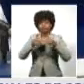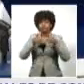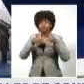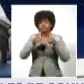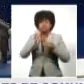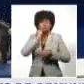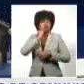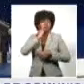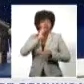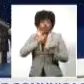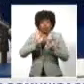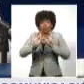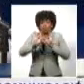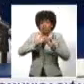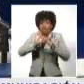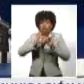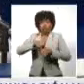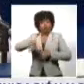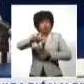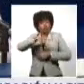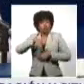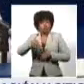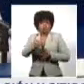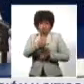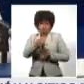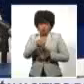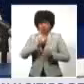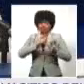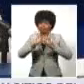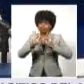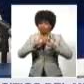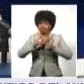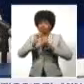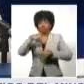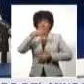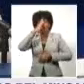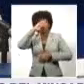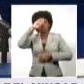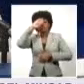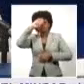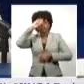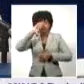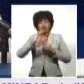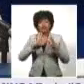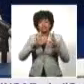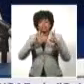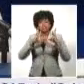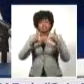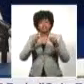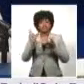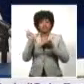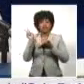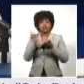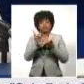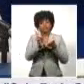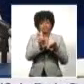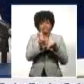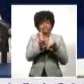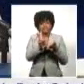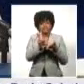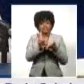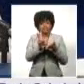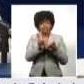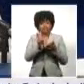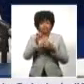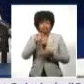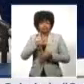7.09%. The region of the Americas is not doing well either. This morning I was watching some